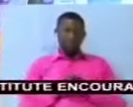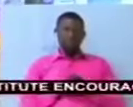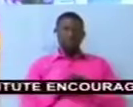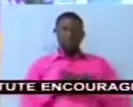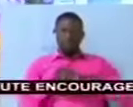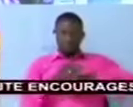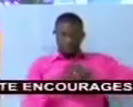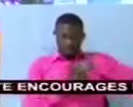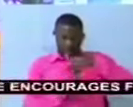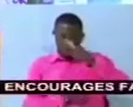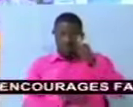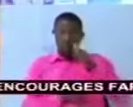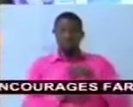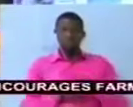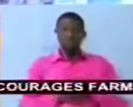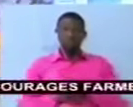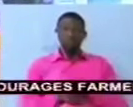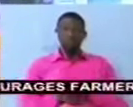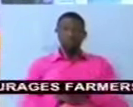I went out. I